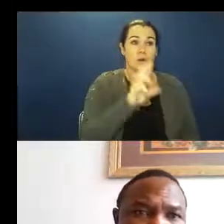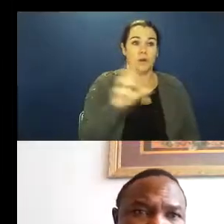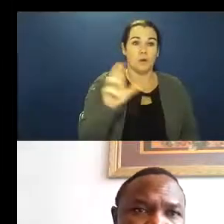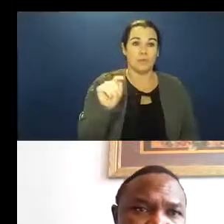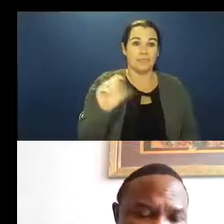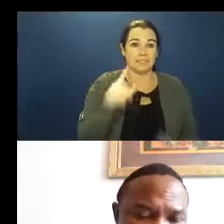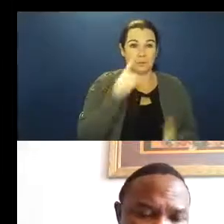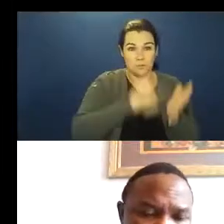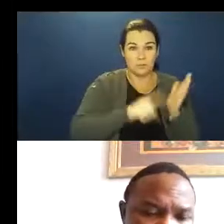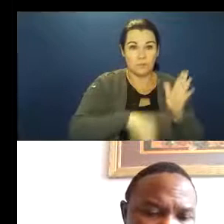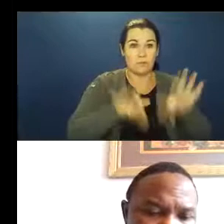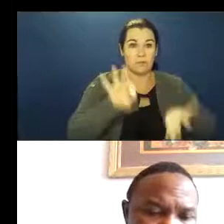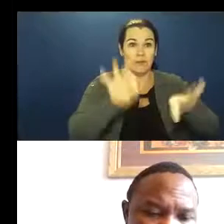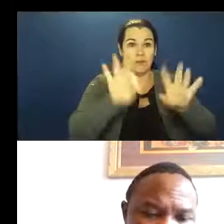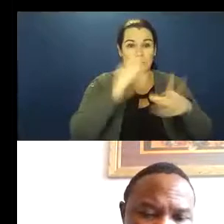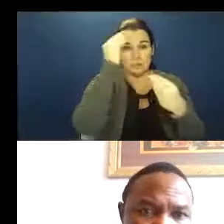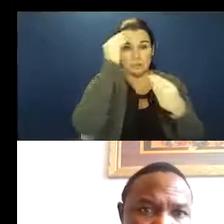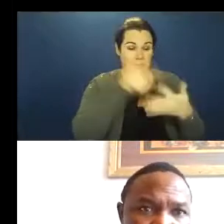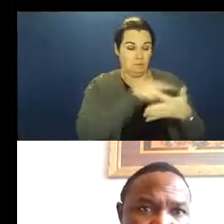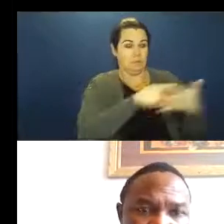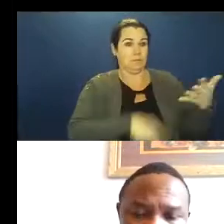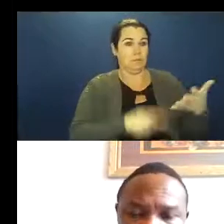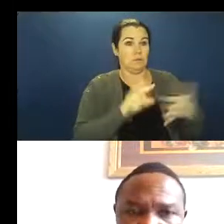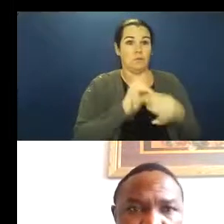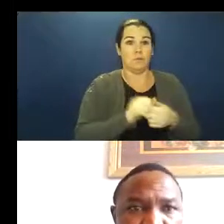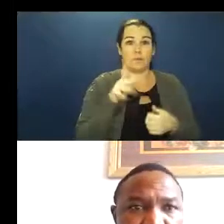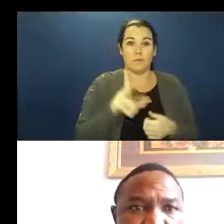findings for COVID-19. We talked about